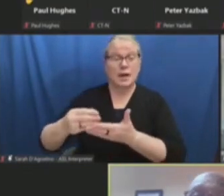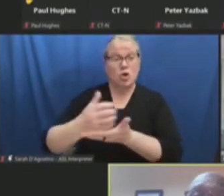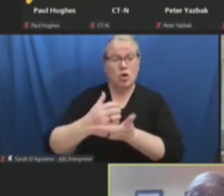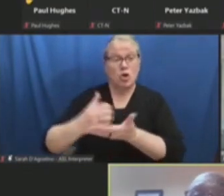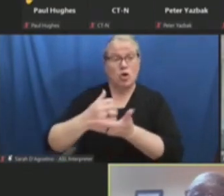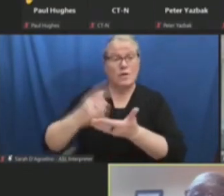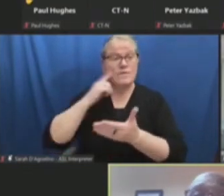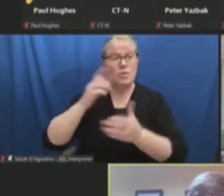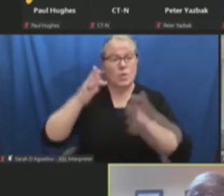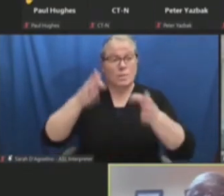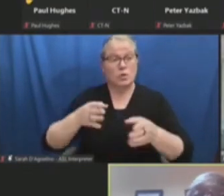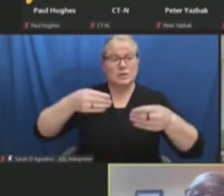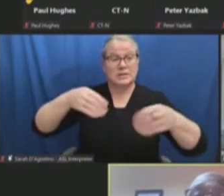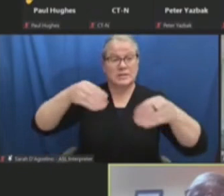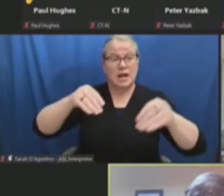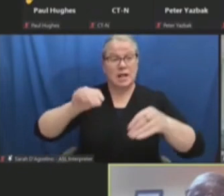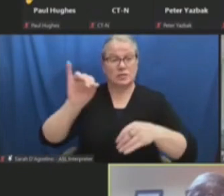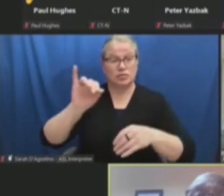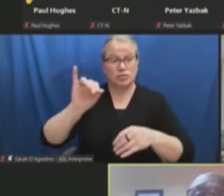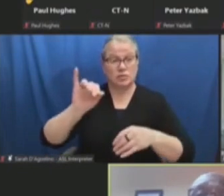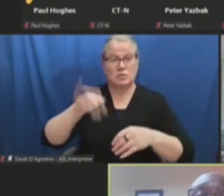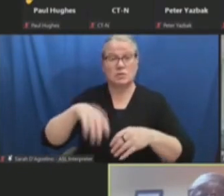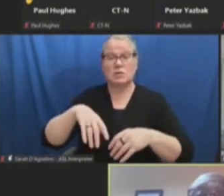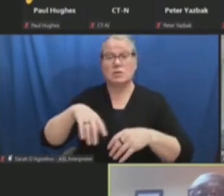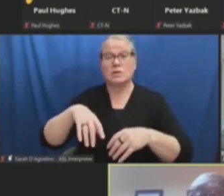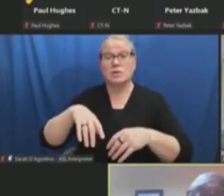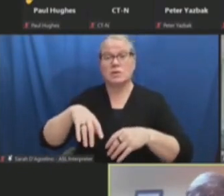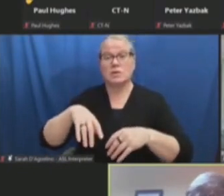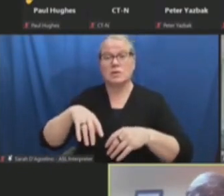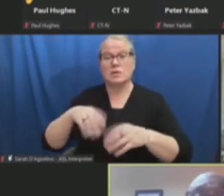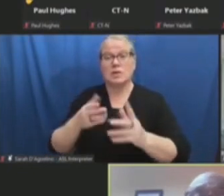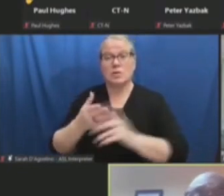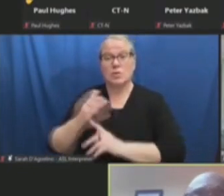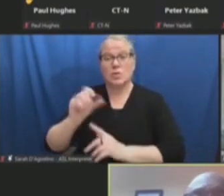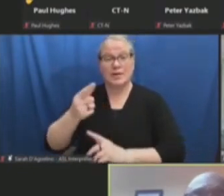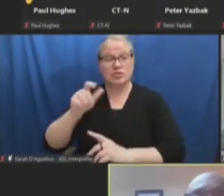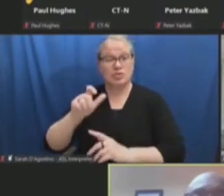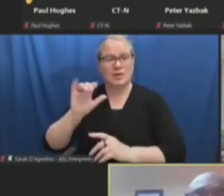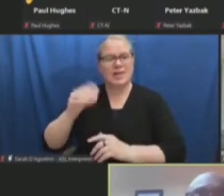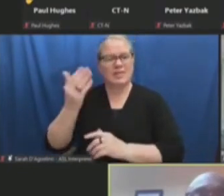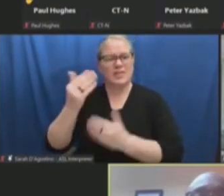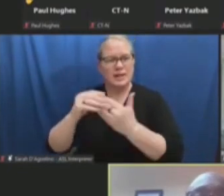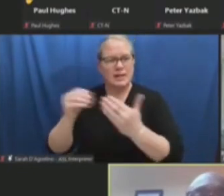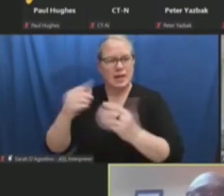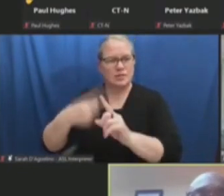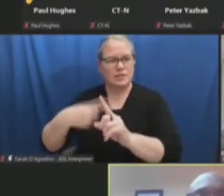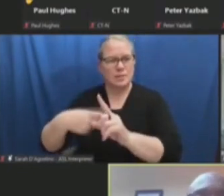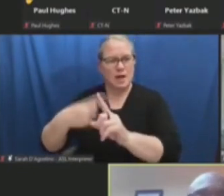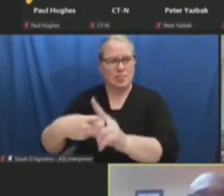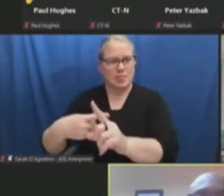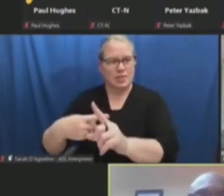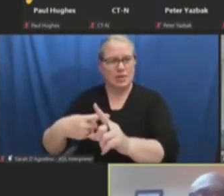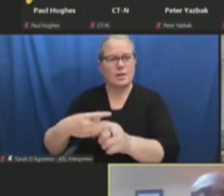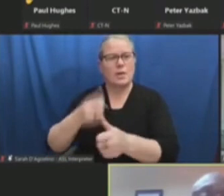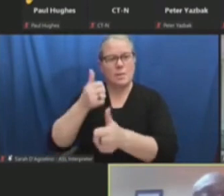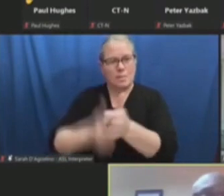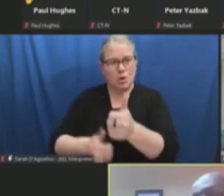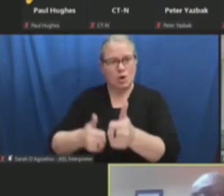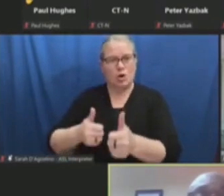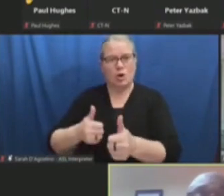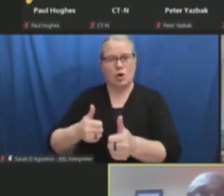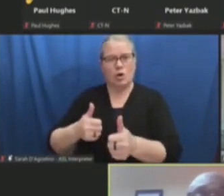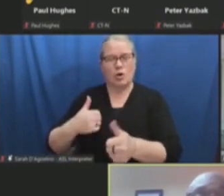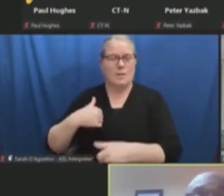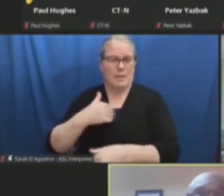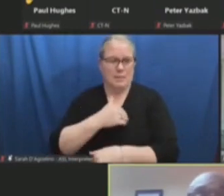broker and for an agent that sells insurance through the exchange is $15 a month per member per month.